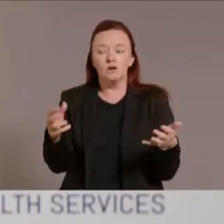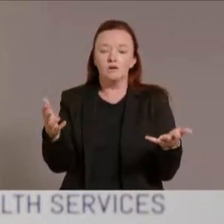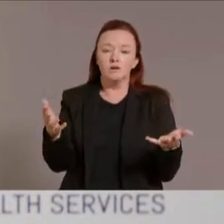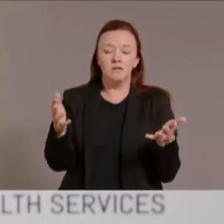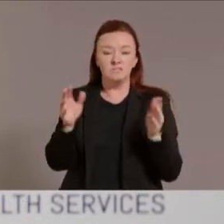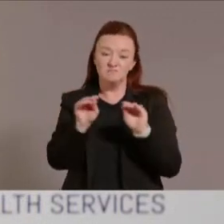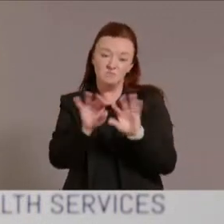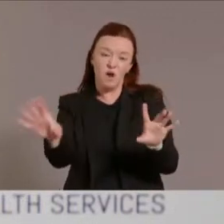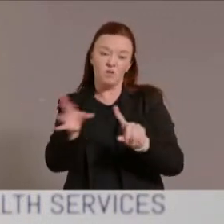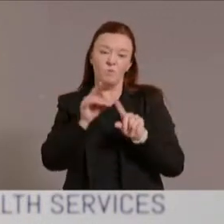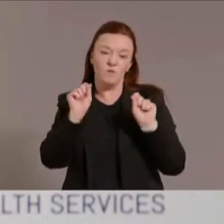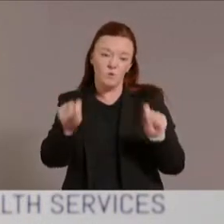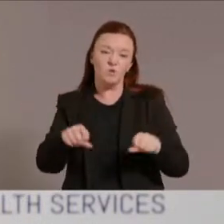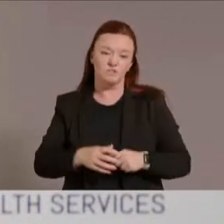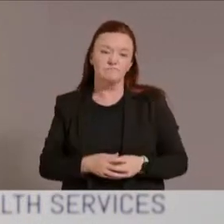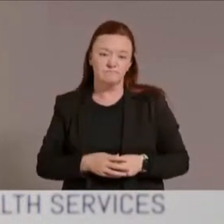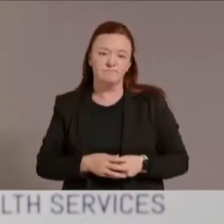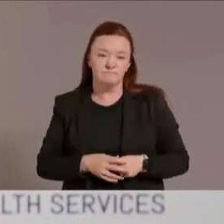spread.